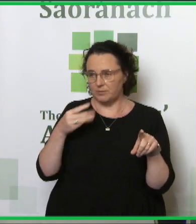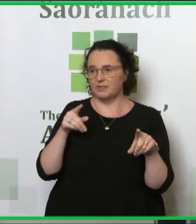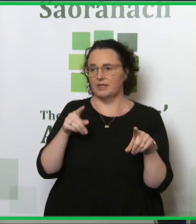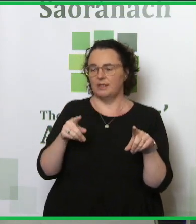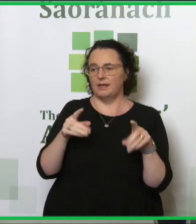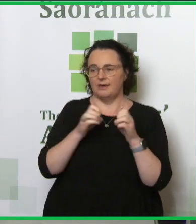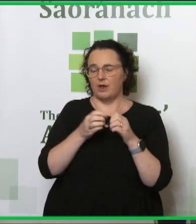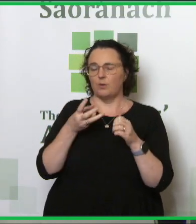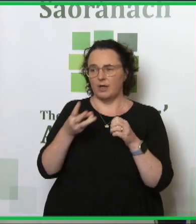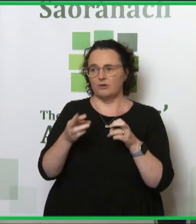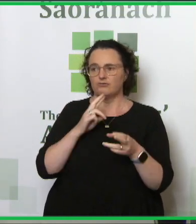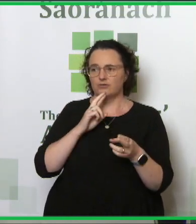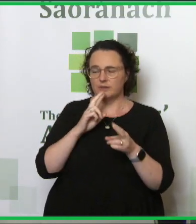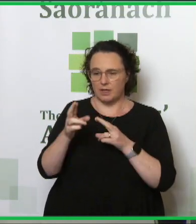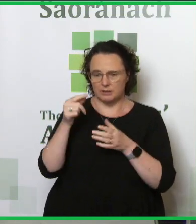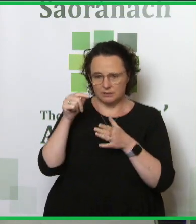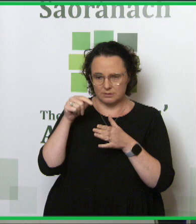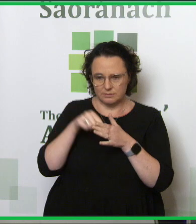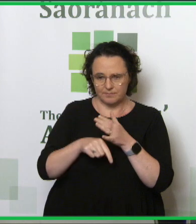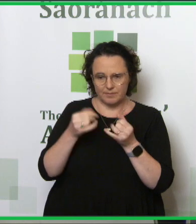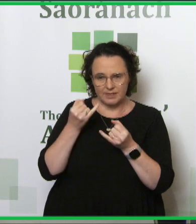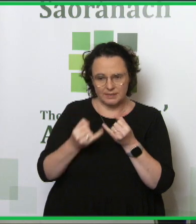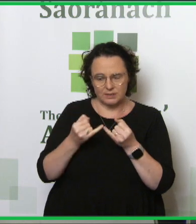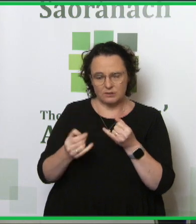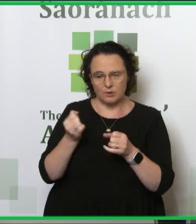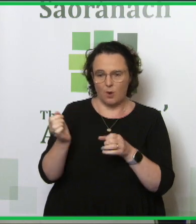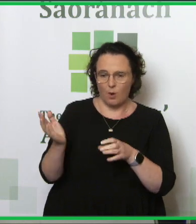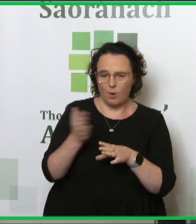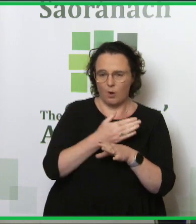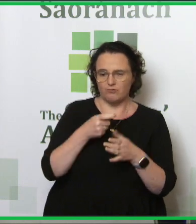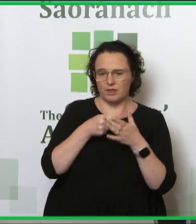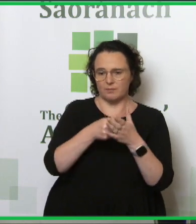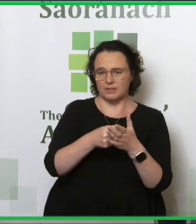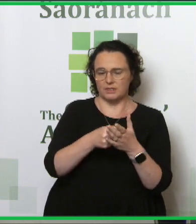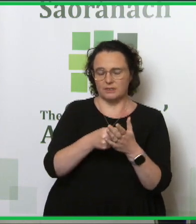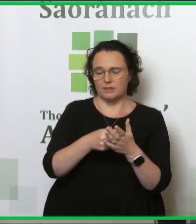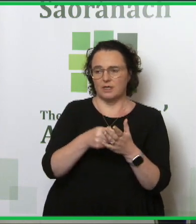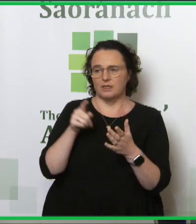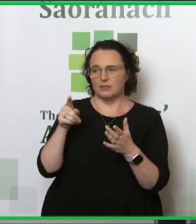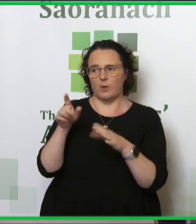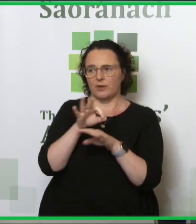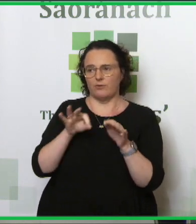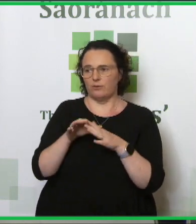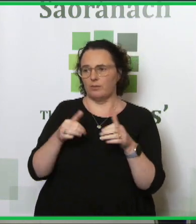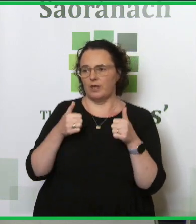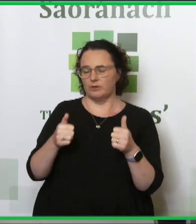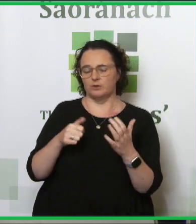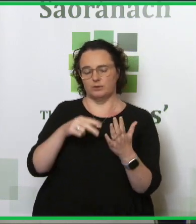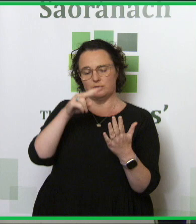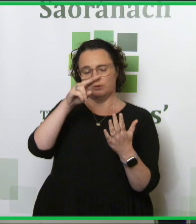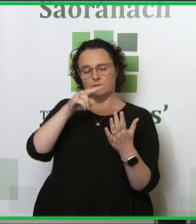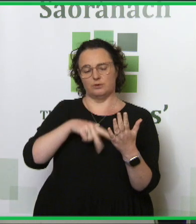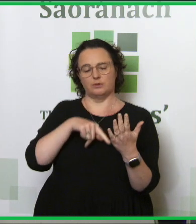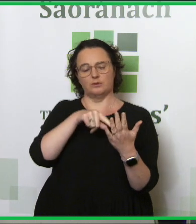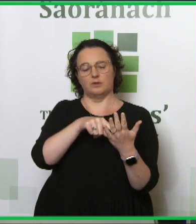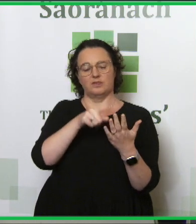respond comprehensively to all the recommendations. So they won't, if you like, they won't have the